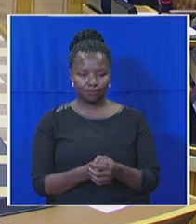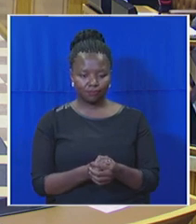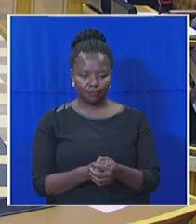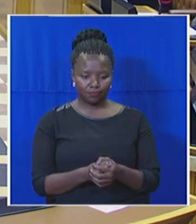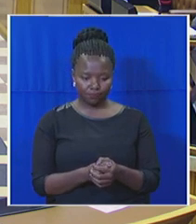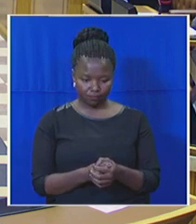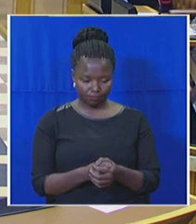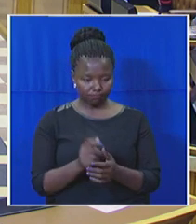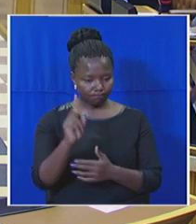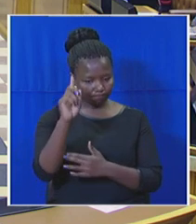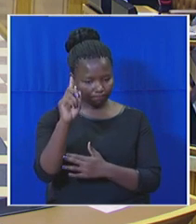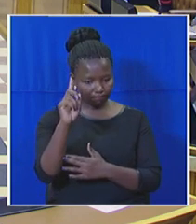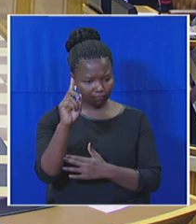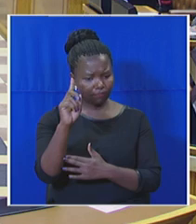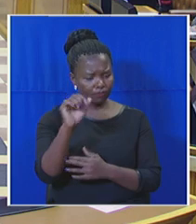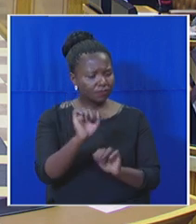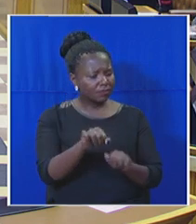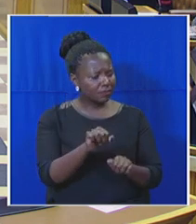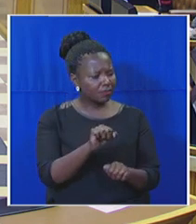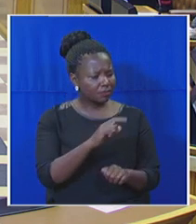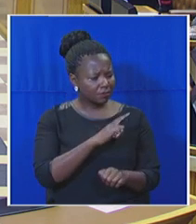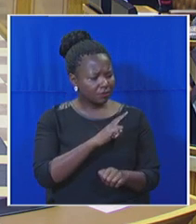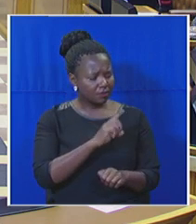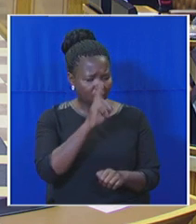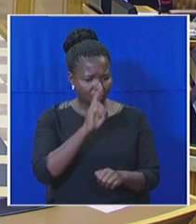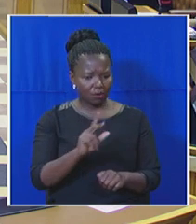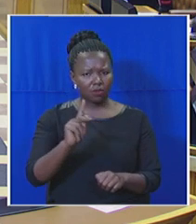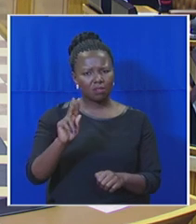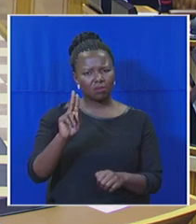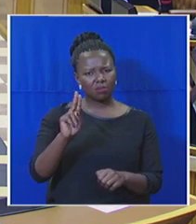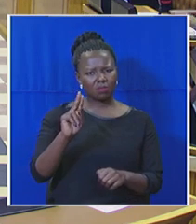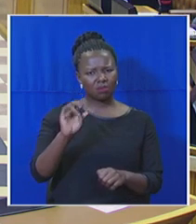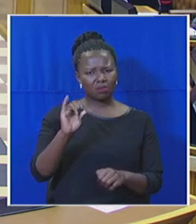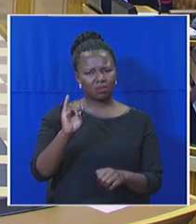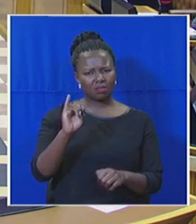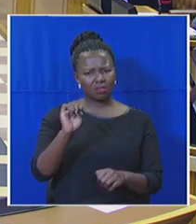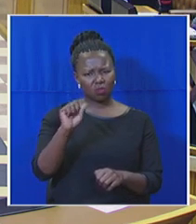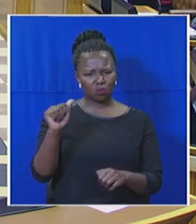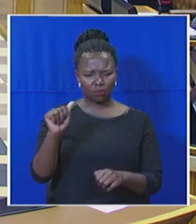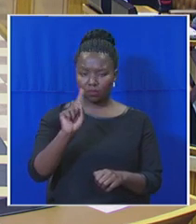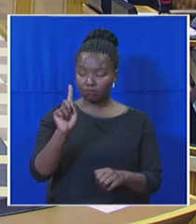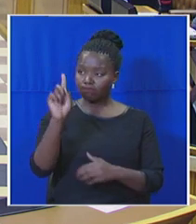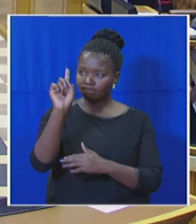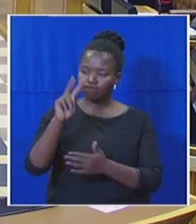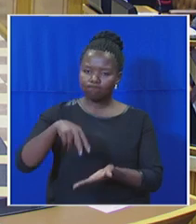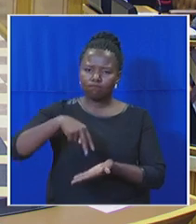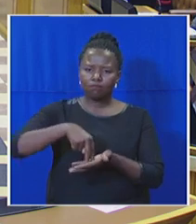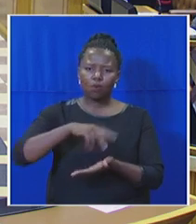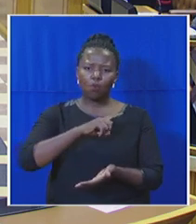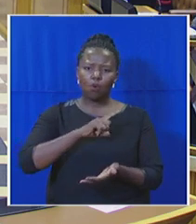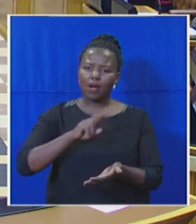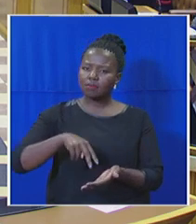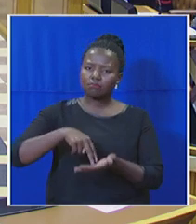On the point of order. we are not Honorable Kubisa, Honorable Yeah, Shibambu. but I'm rising on a point of order. which What's is the point allowed. of